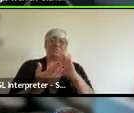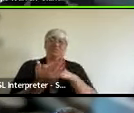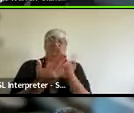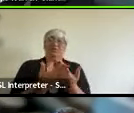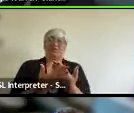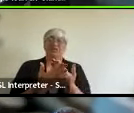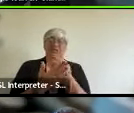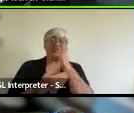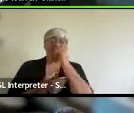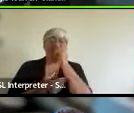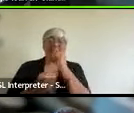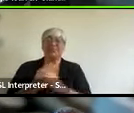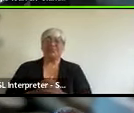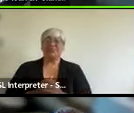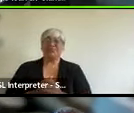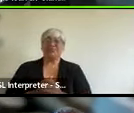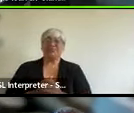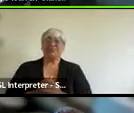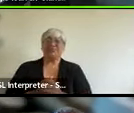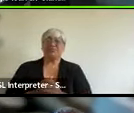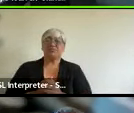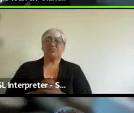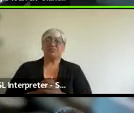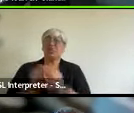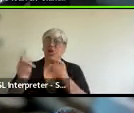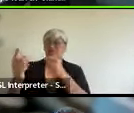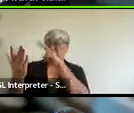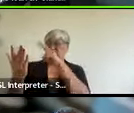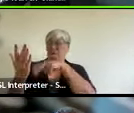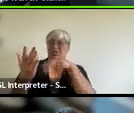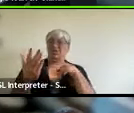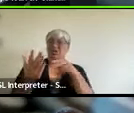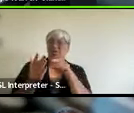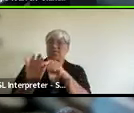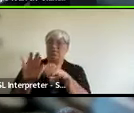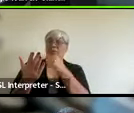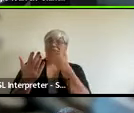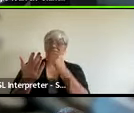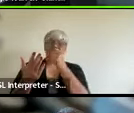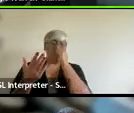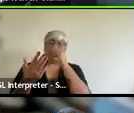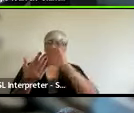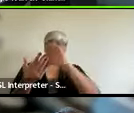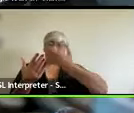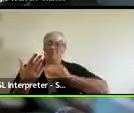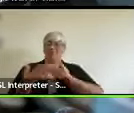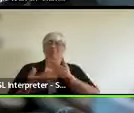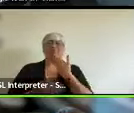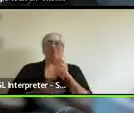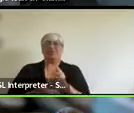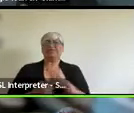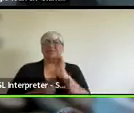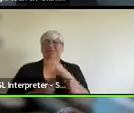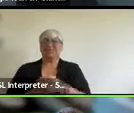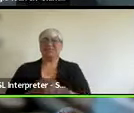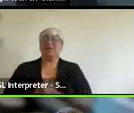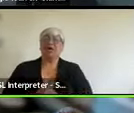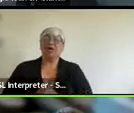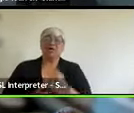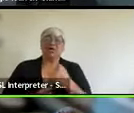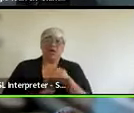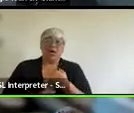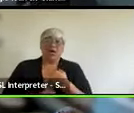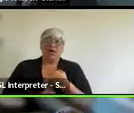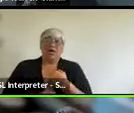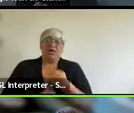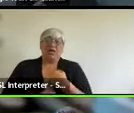in, or your reading notes in as well. You're most welcome to. Okay, great.